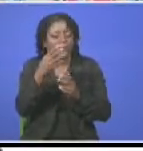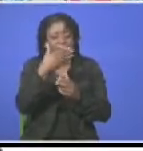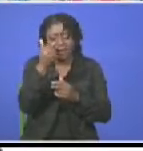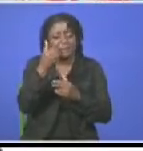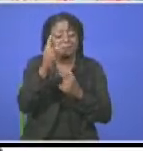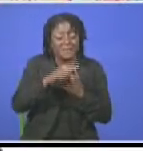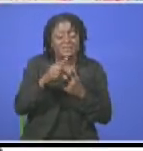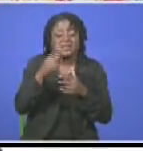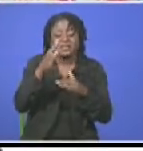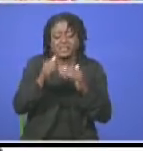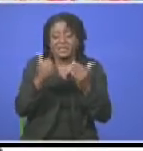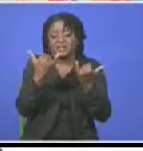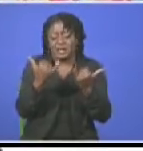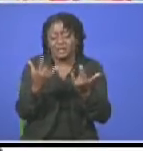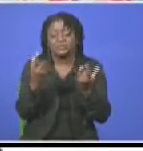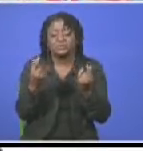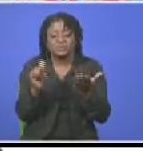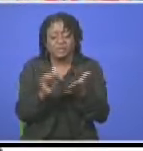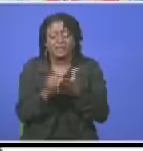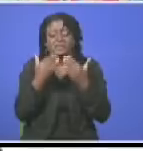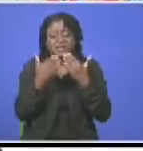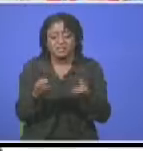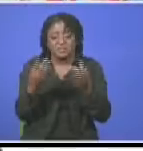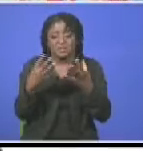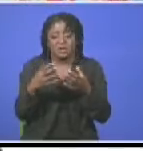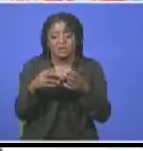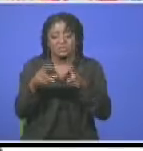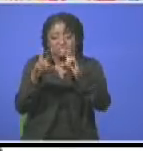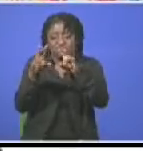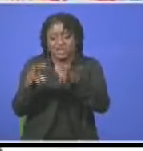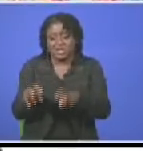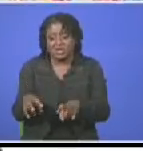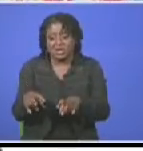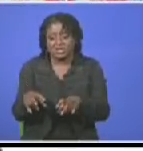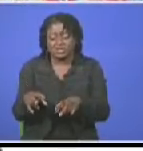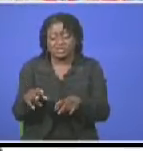get that done. Thanks a lot, radiologist Dr. Elizabeth Darville sharing with us tonight.